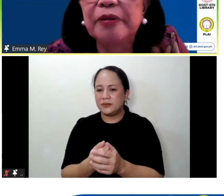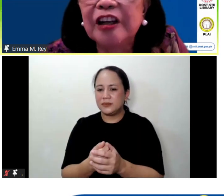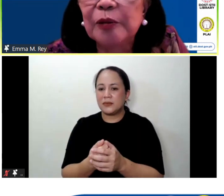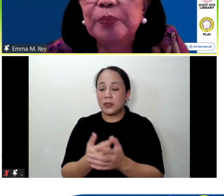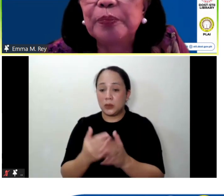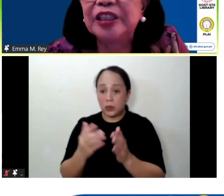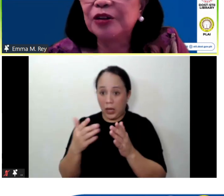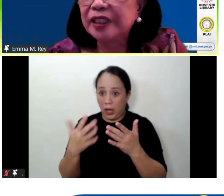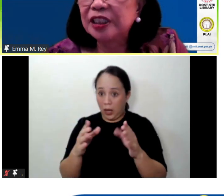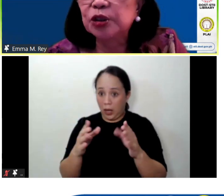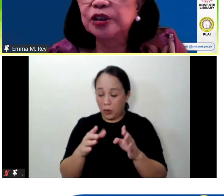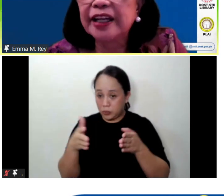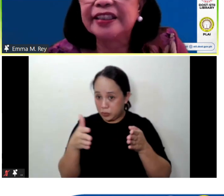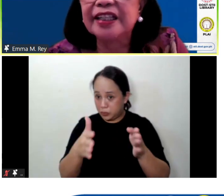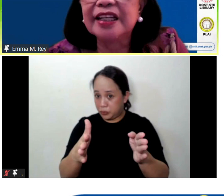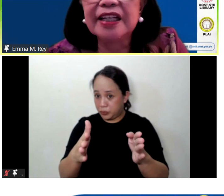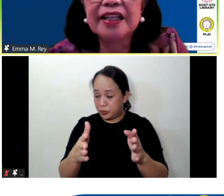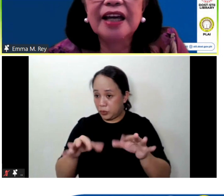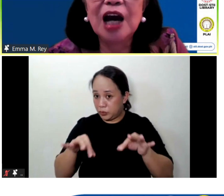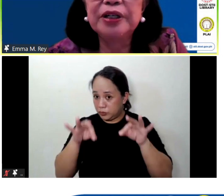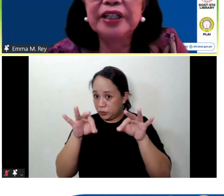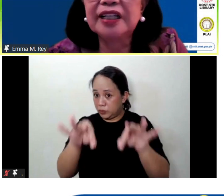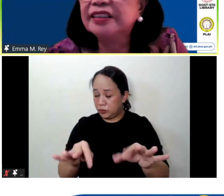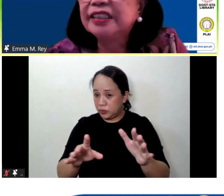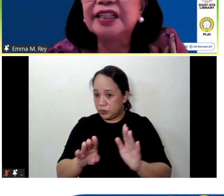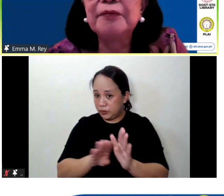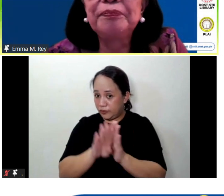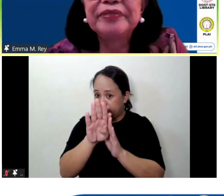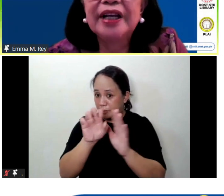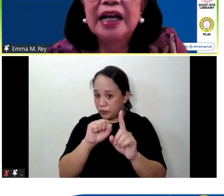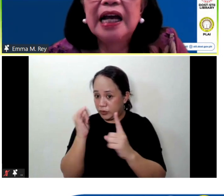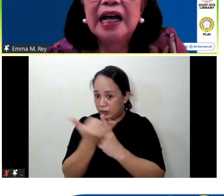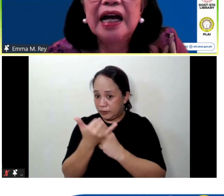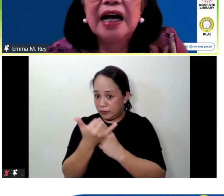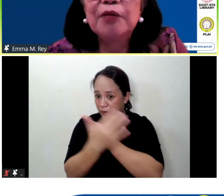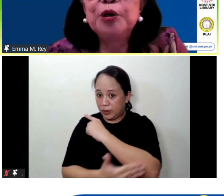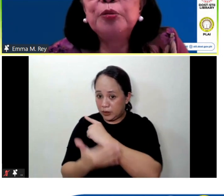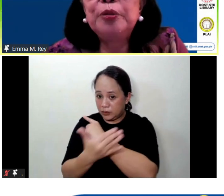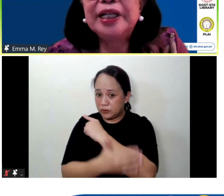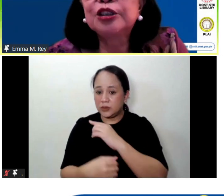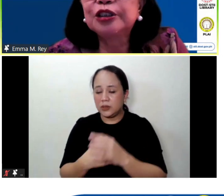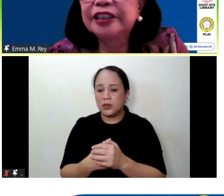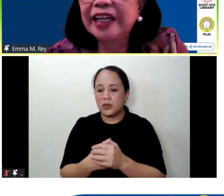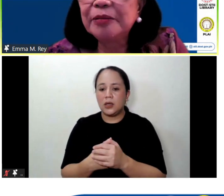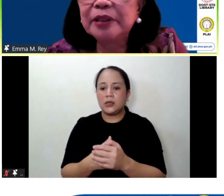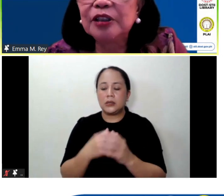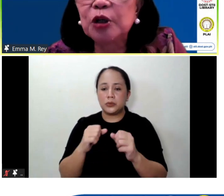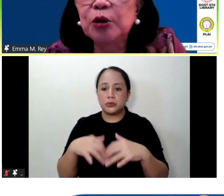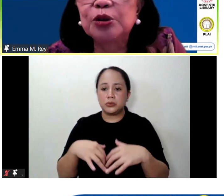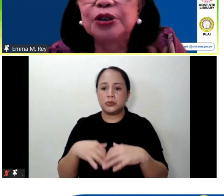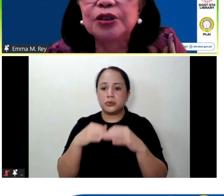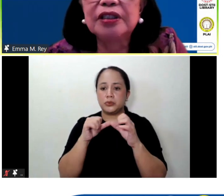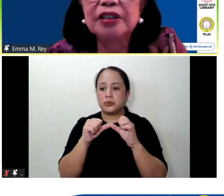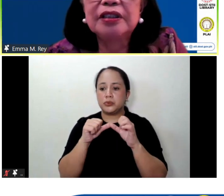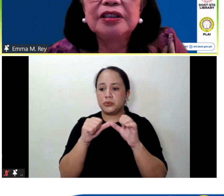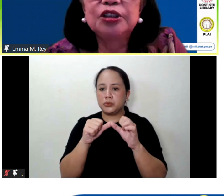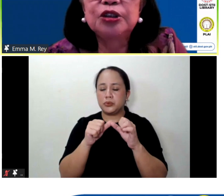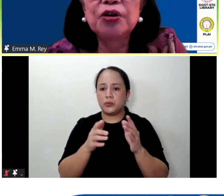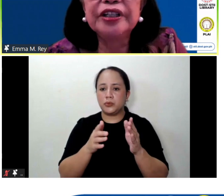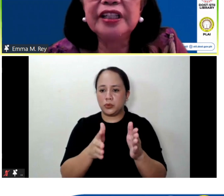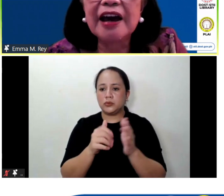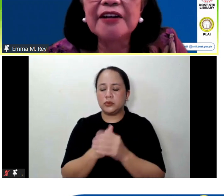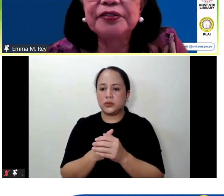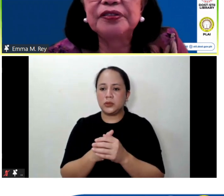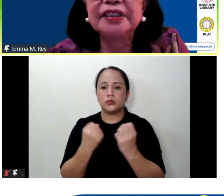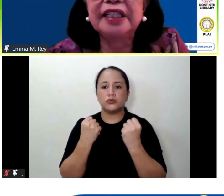the development of our society, our country? Have we built sustainable roads